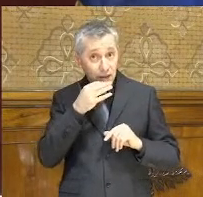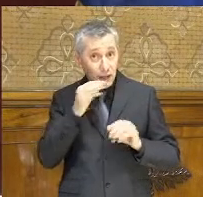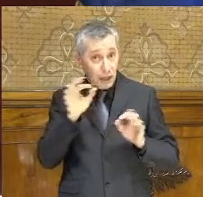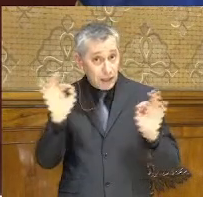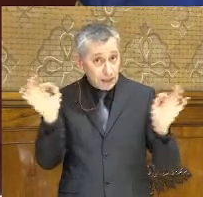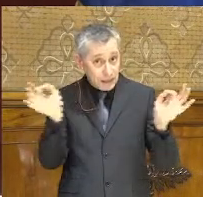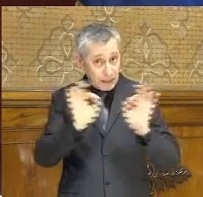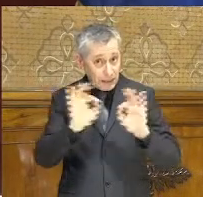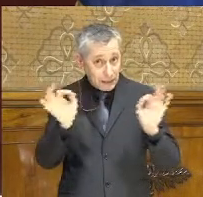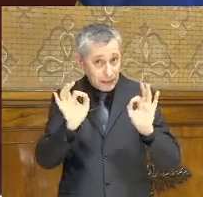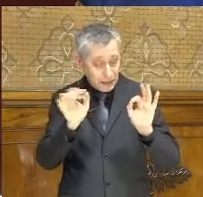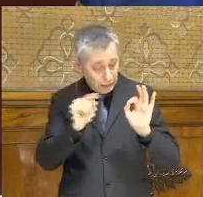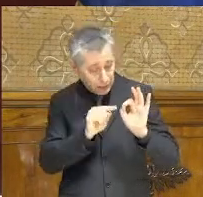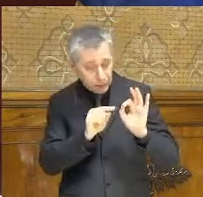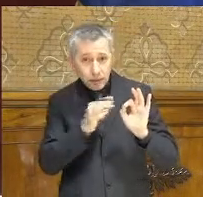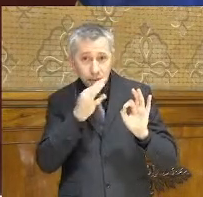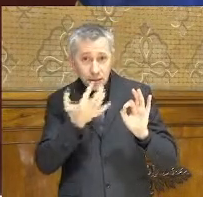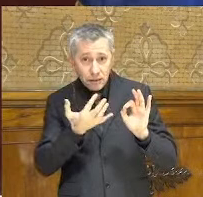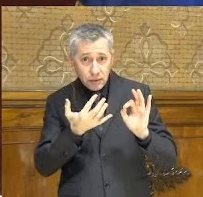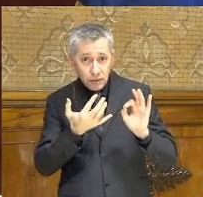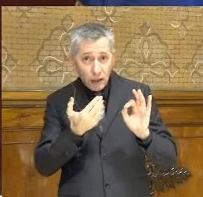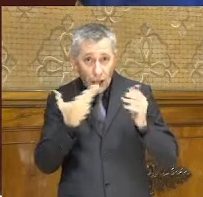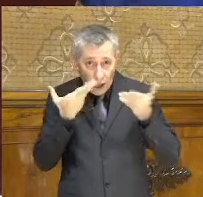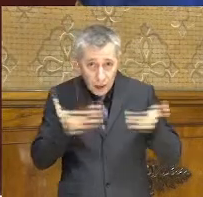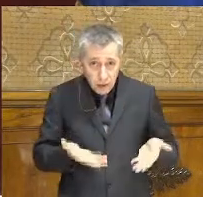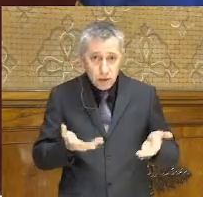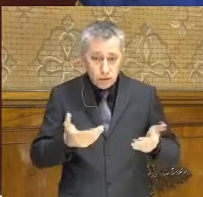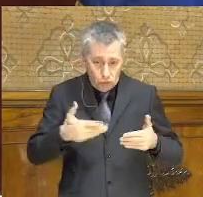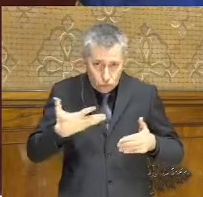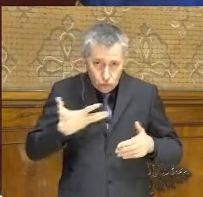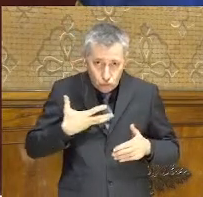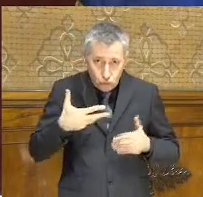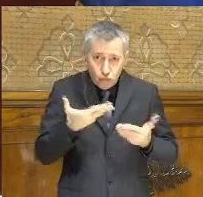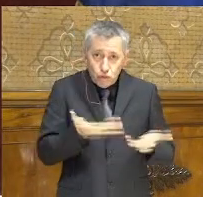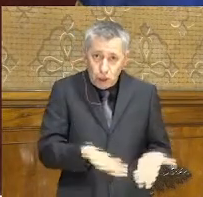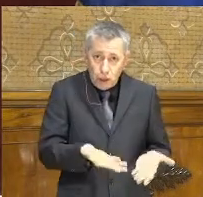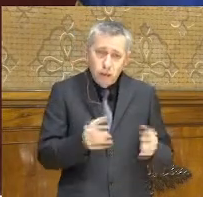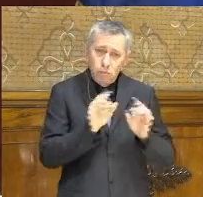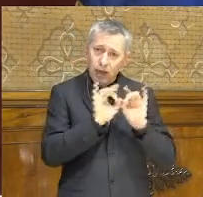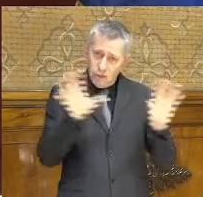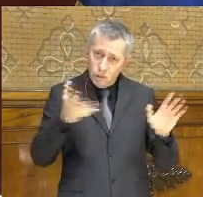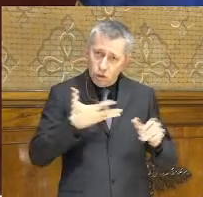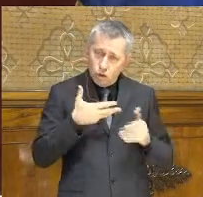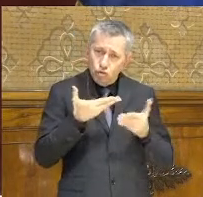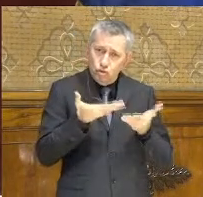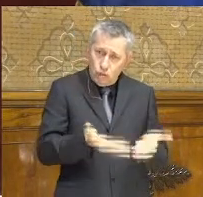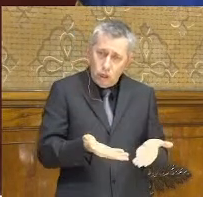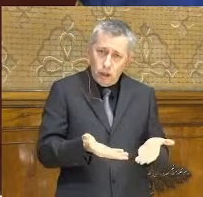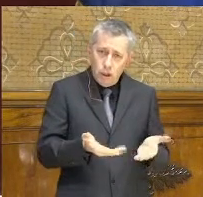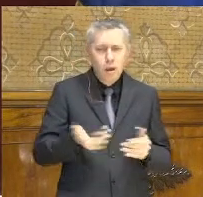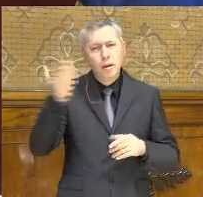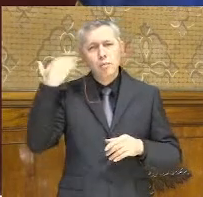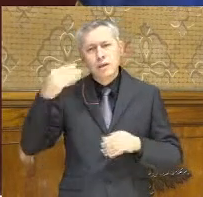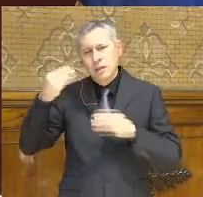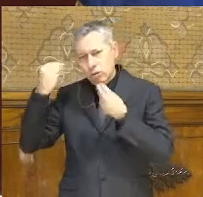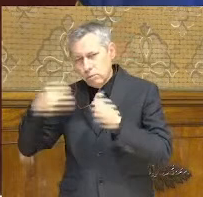spiral around the traumatic experience of loss. The will to freedom and survival circling the void of death